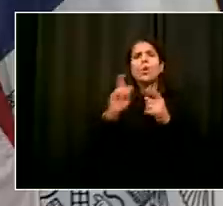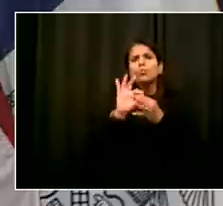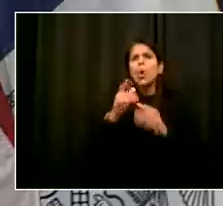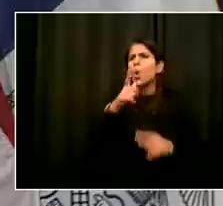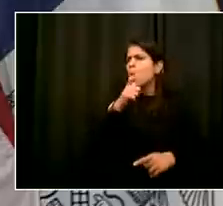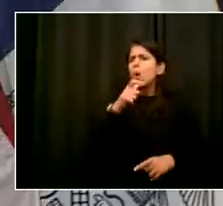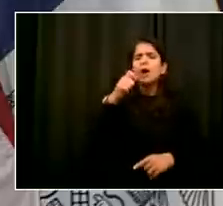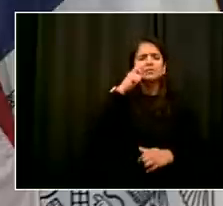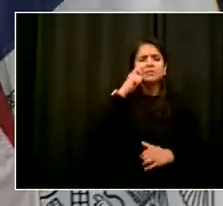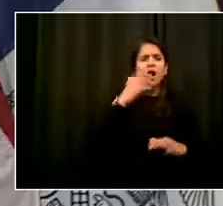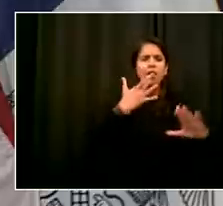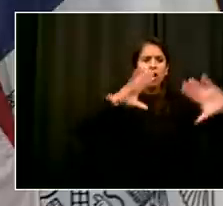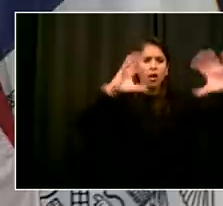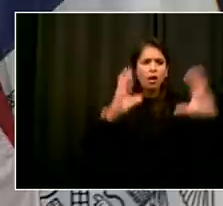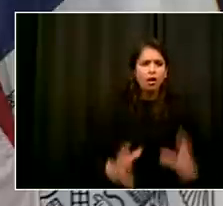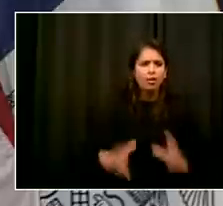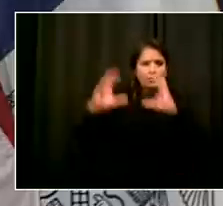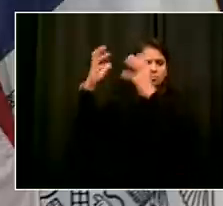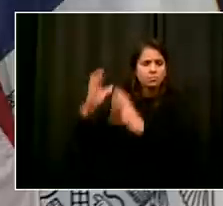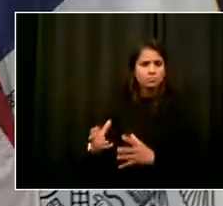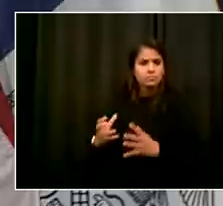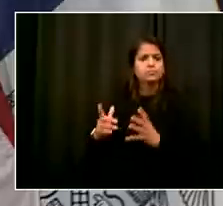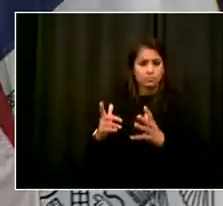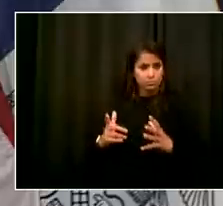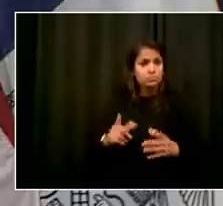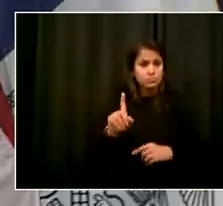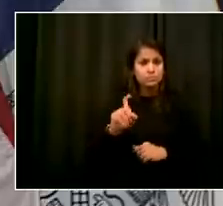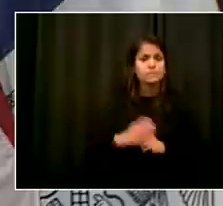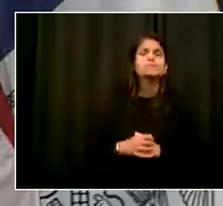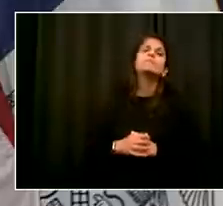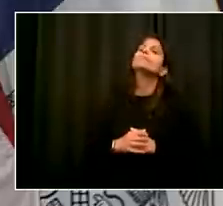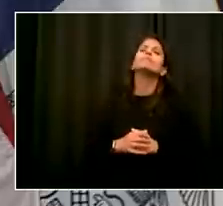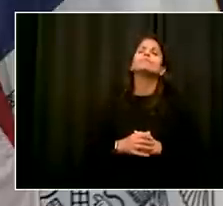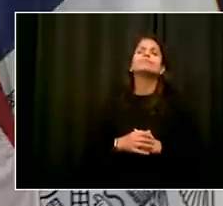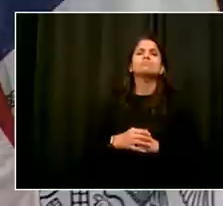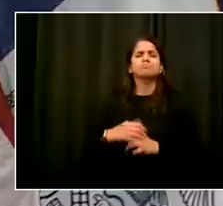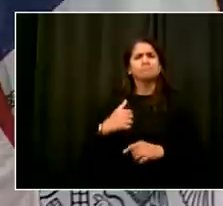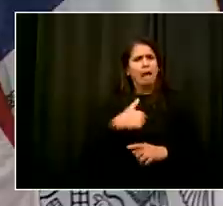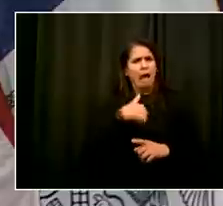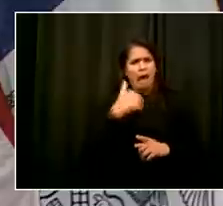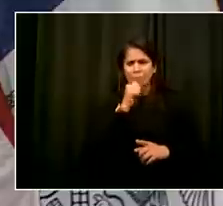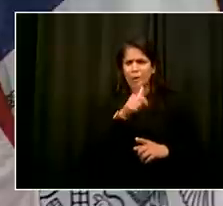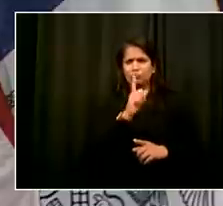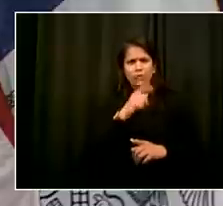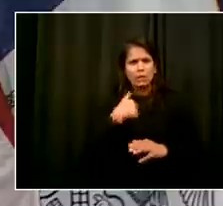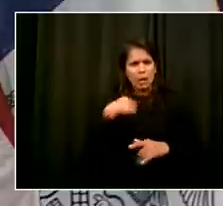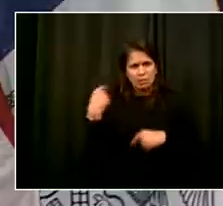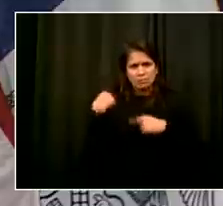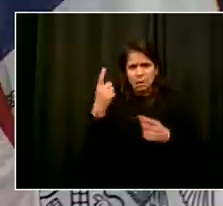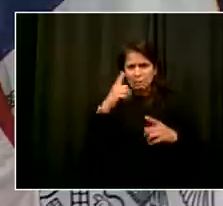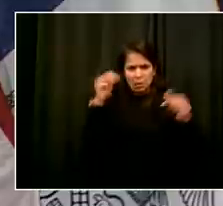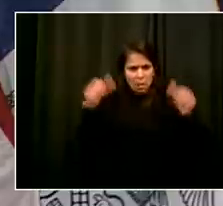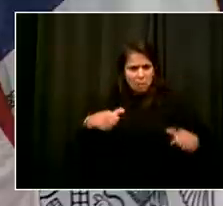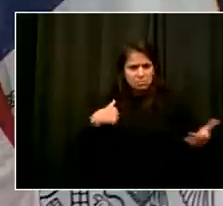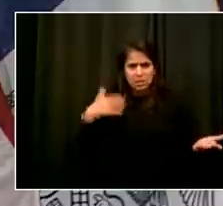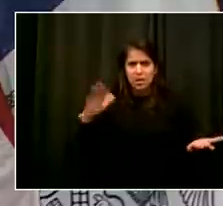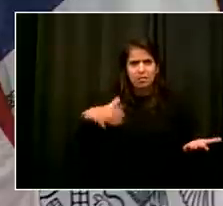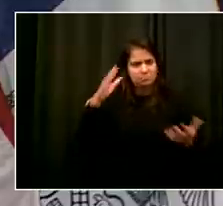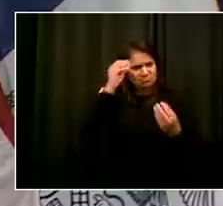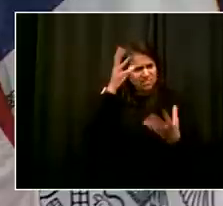want to be careful because I'm not sure how that is handled in general. But look, the bottom line here